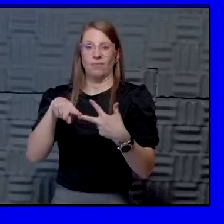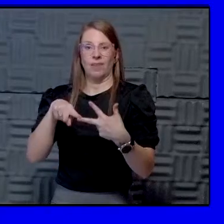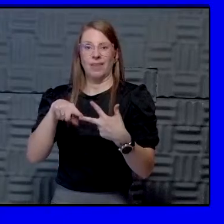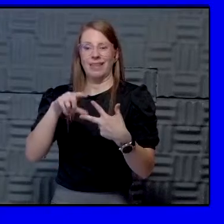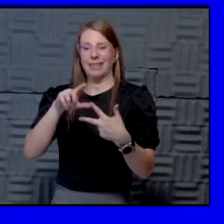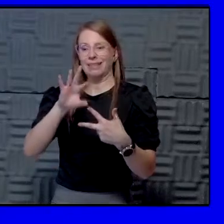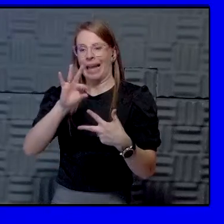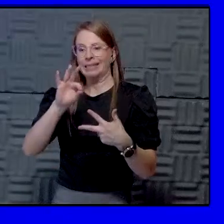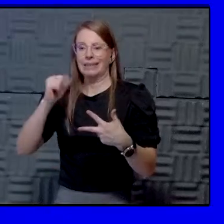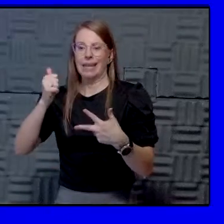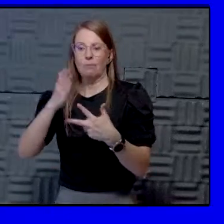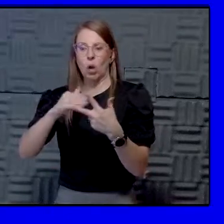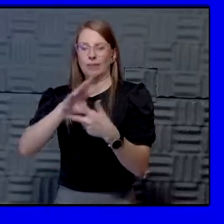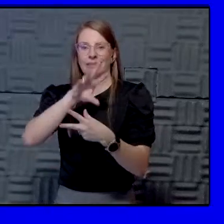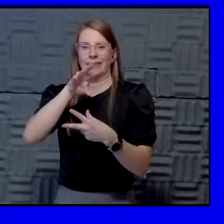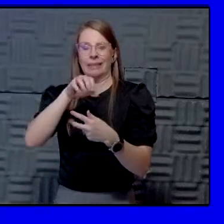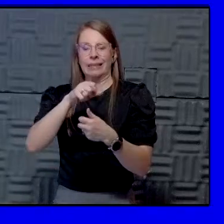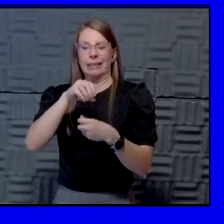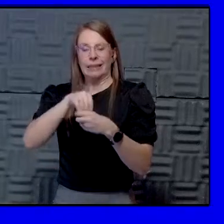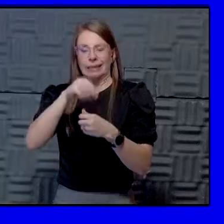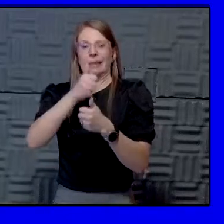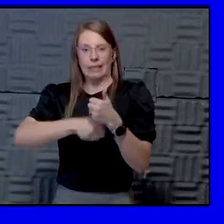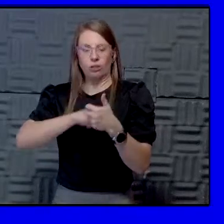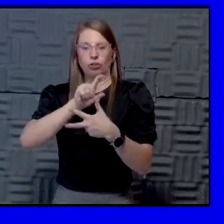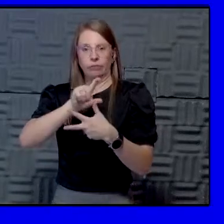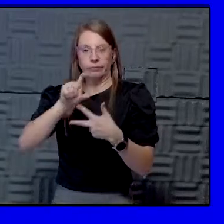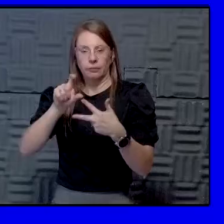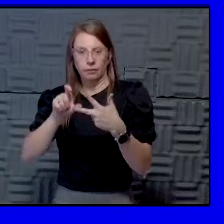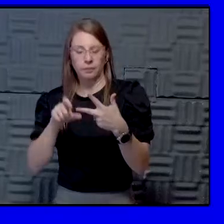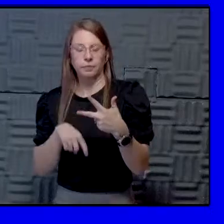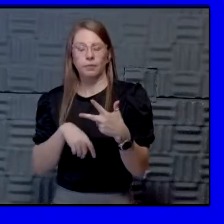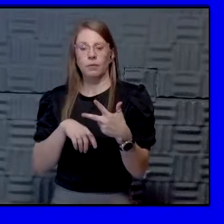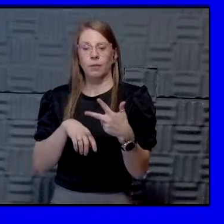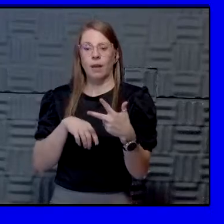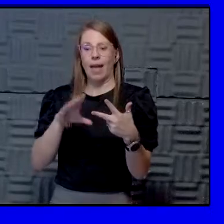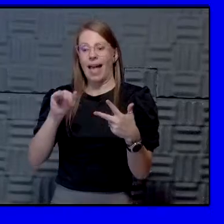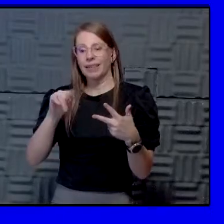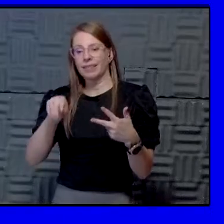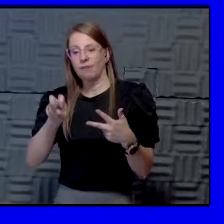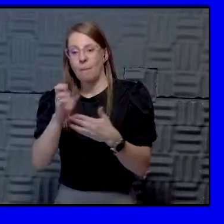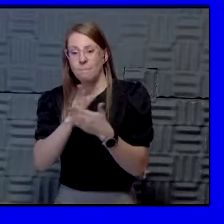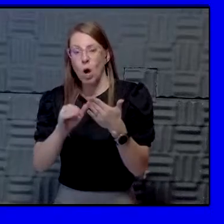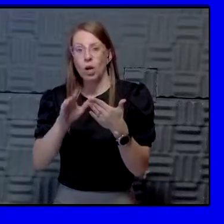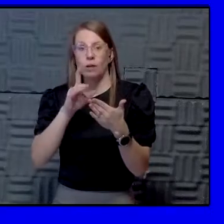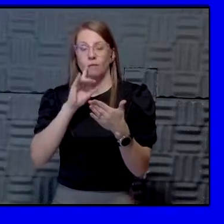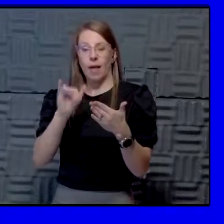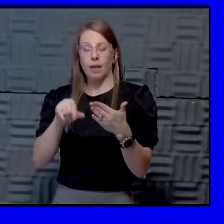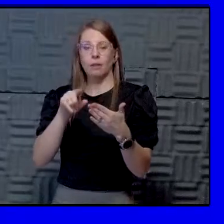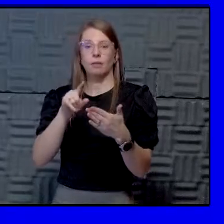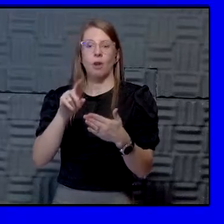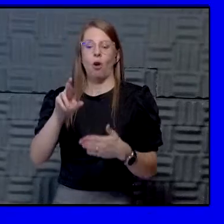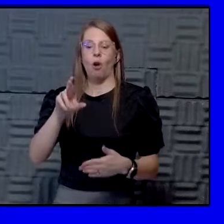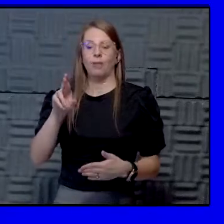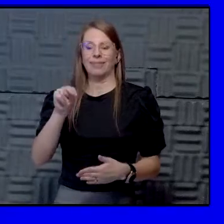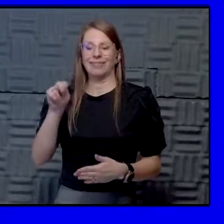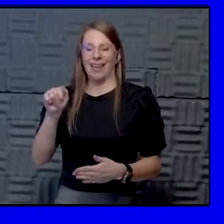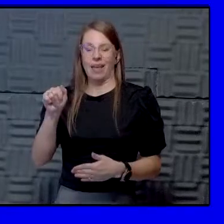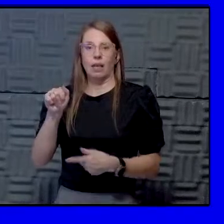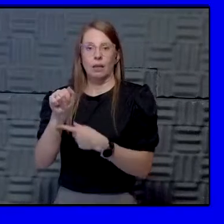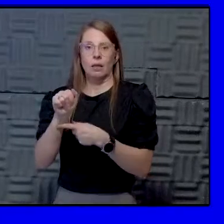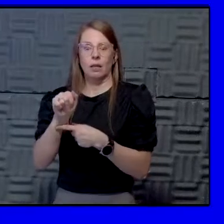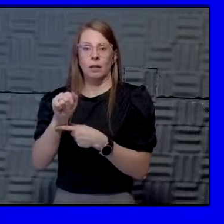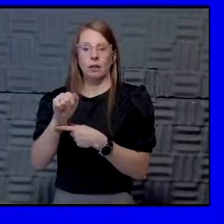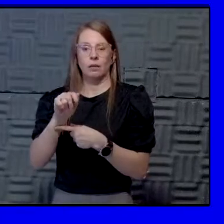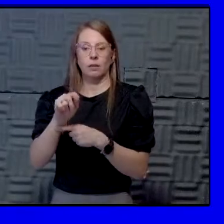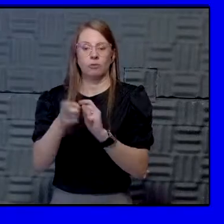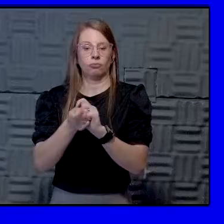10 components in each one, and really the only major active part or component of that is going to be that RNA, which then